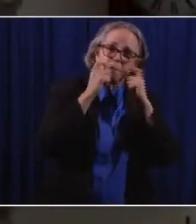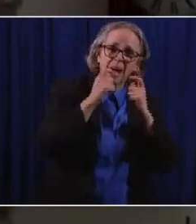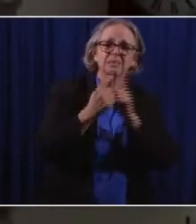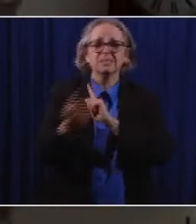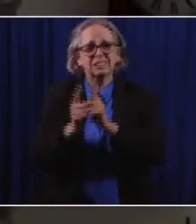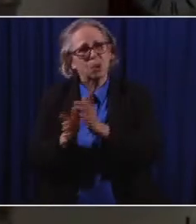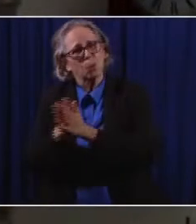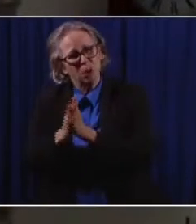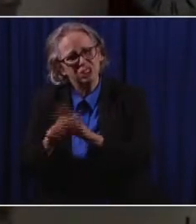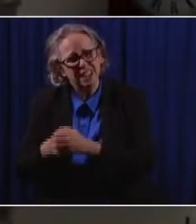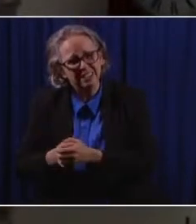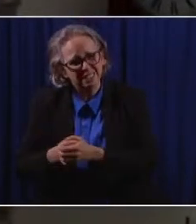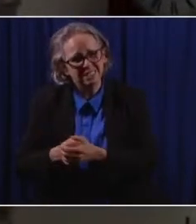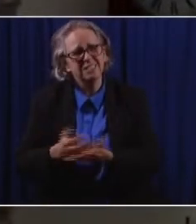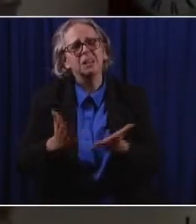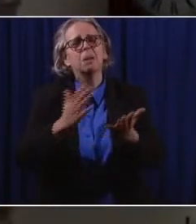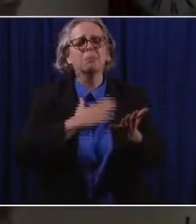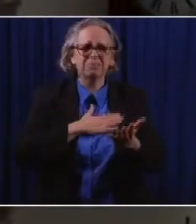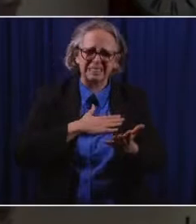Thank you.